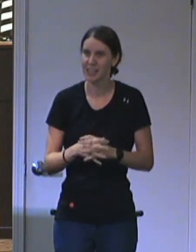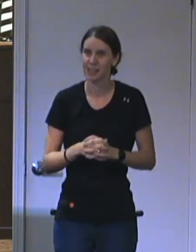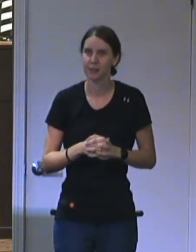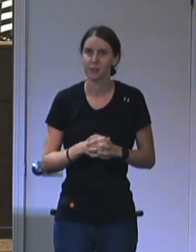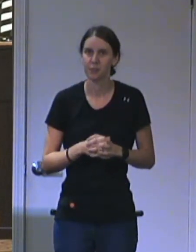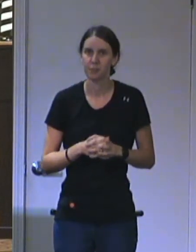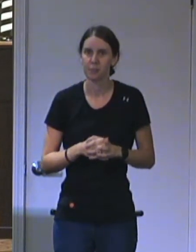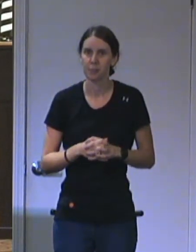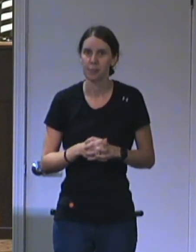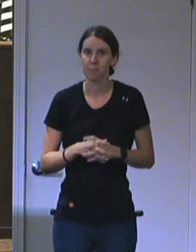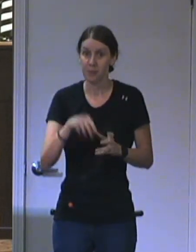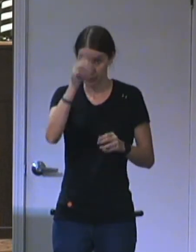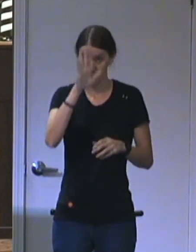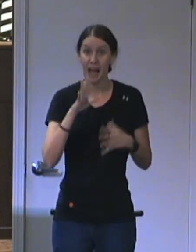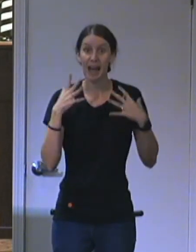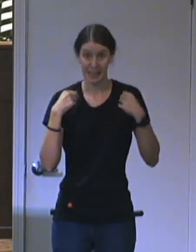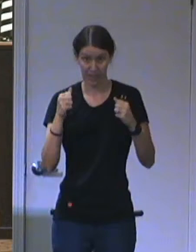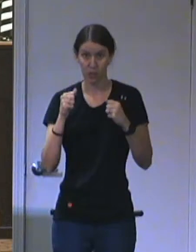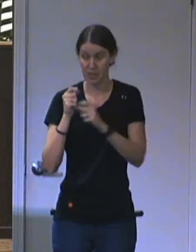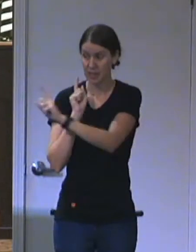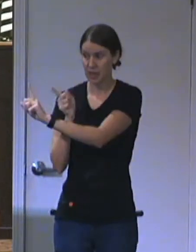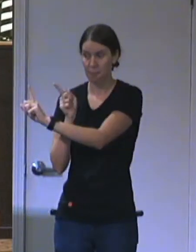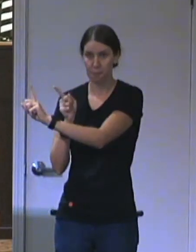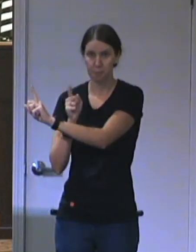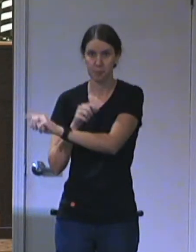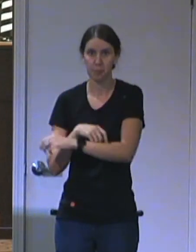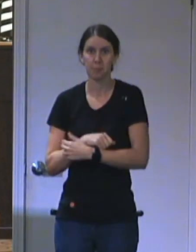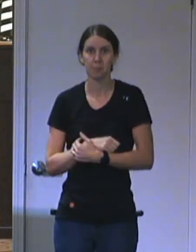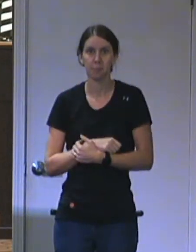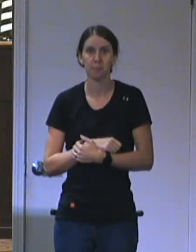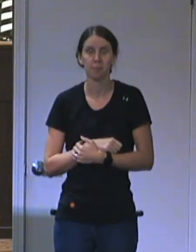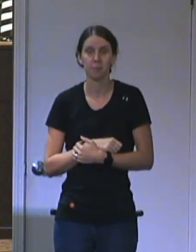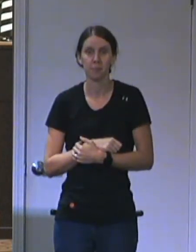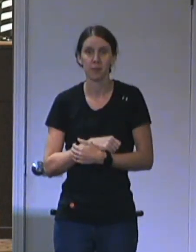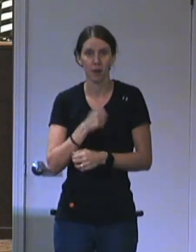Now he would heal Epaphroditus. Paul says that.